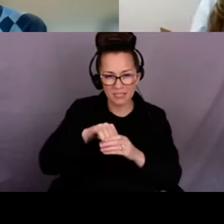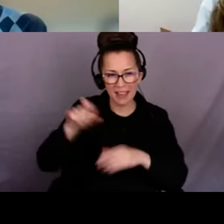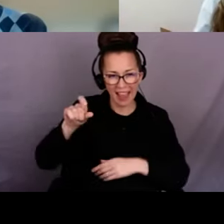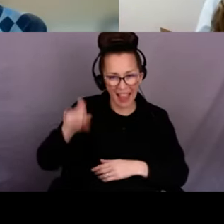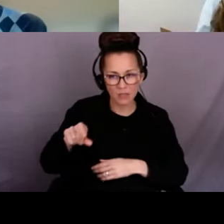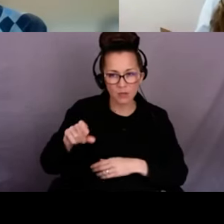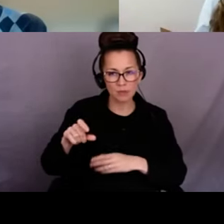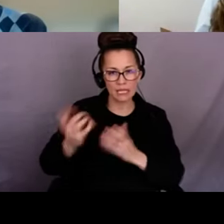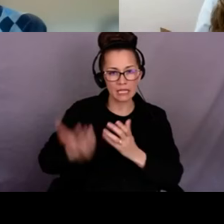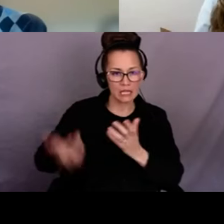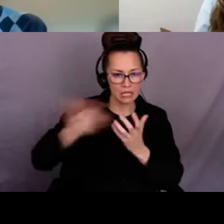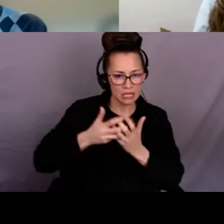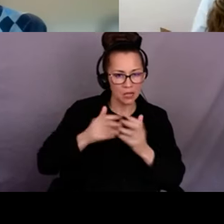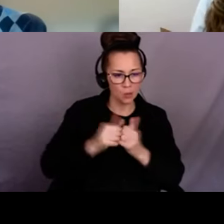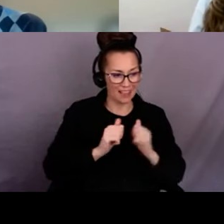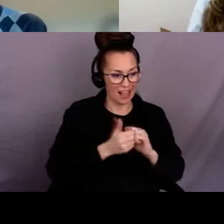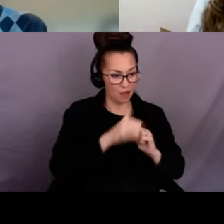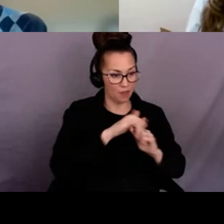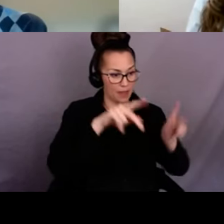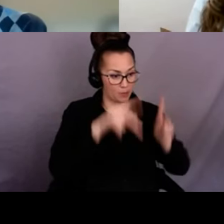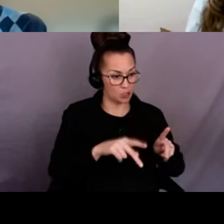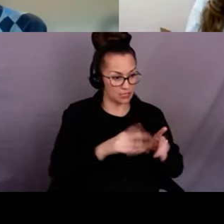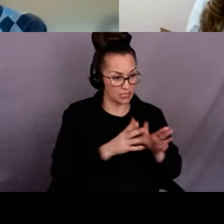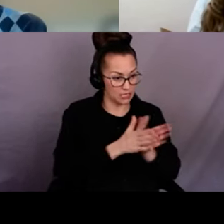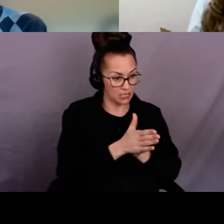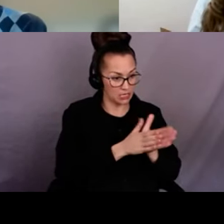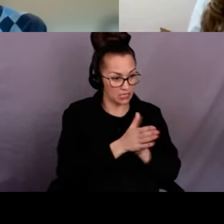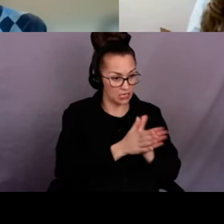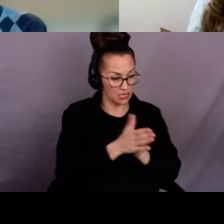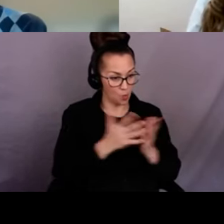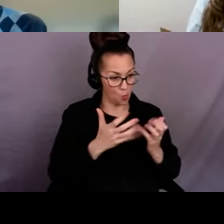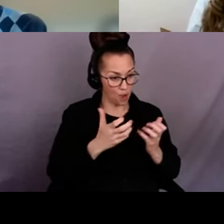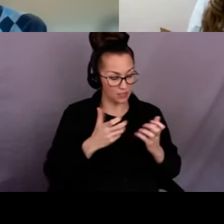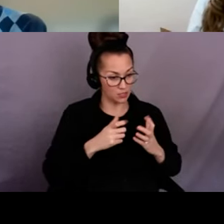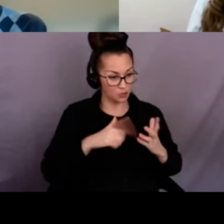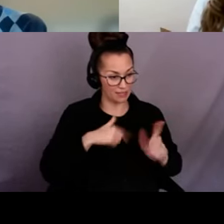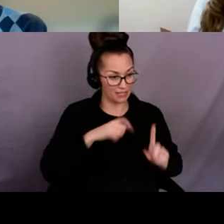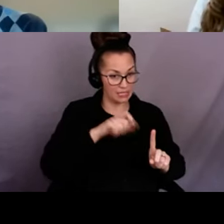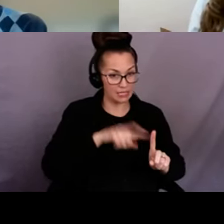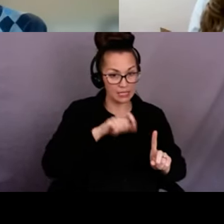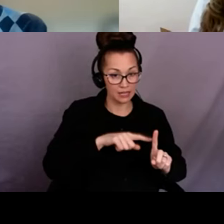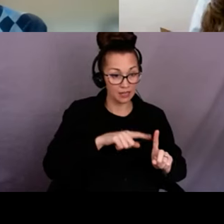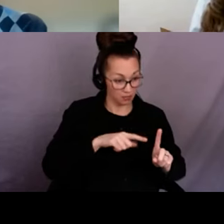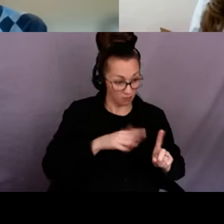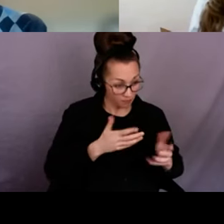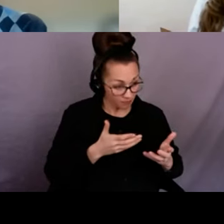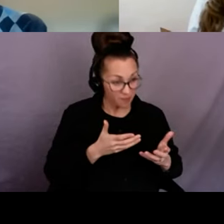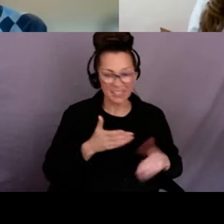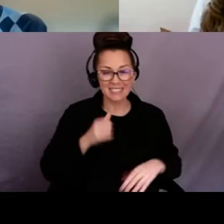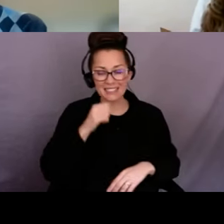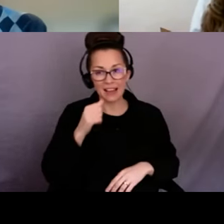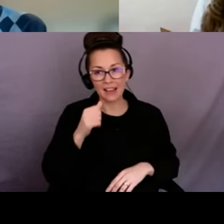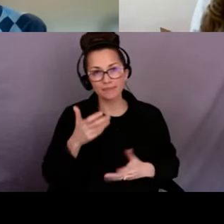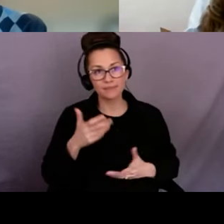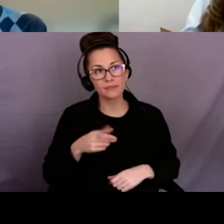how that particular person is going to be activated, how they're going to engage. It's not going to be as if